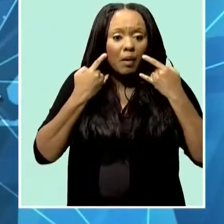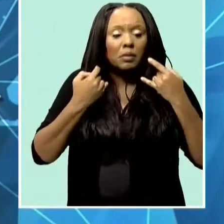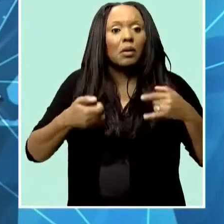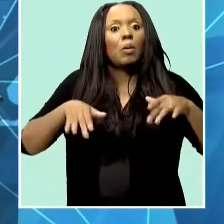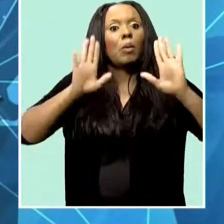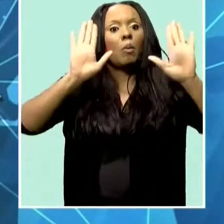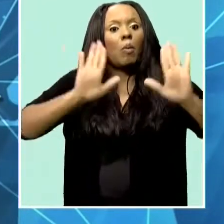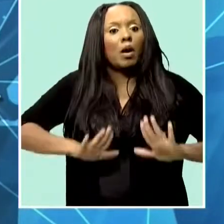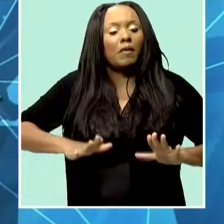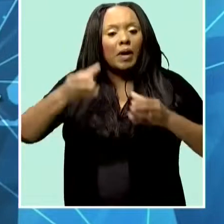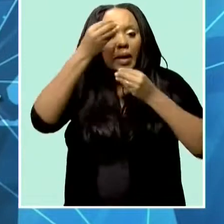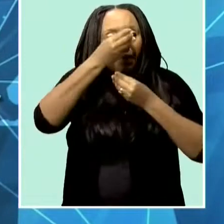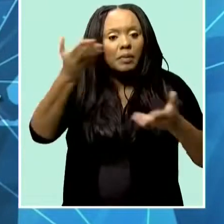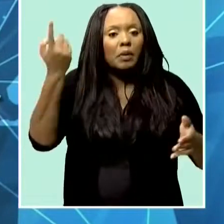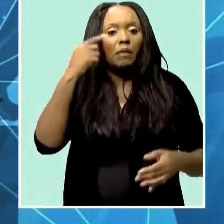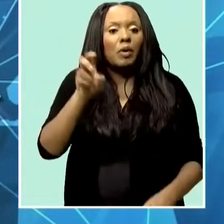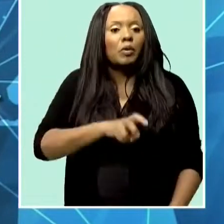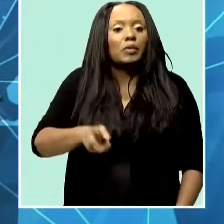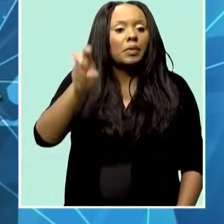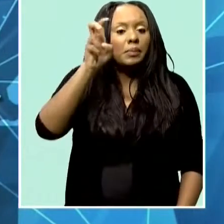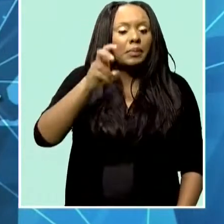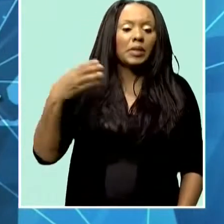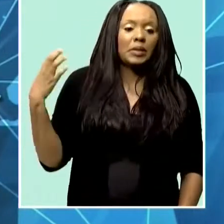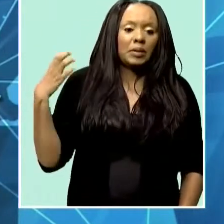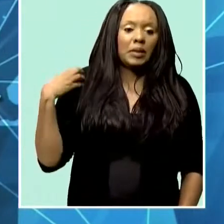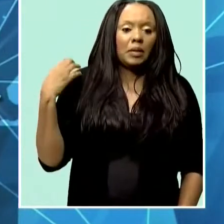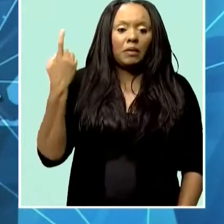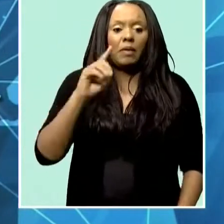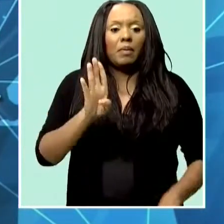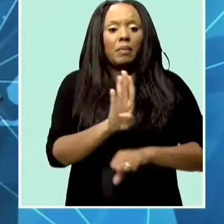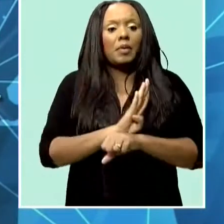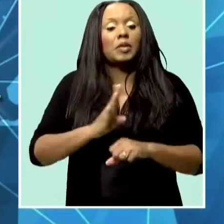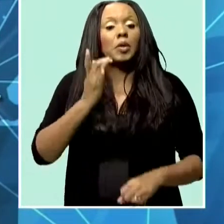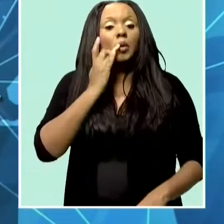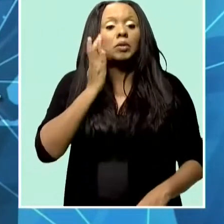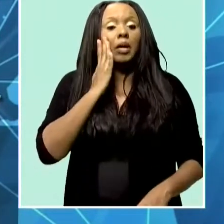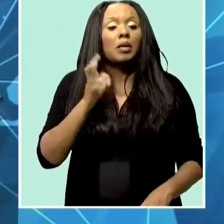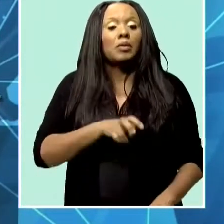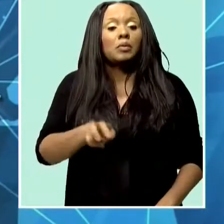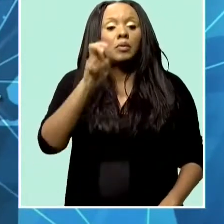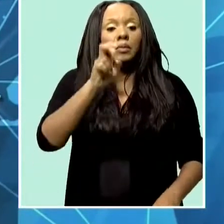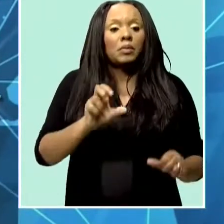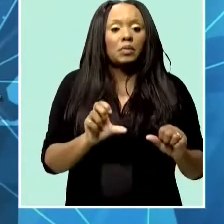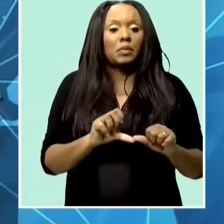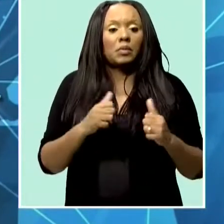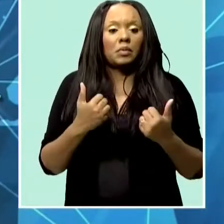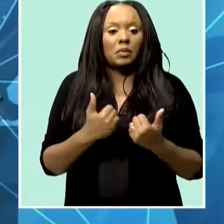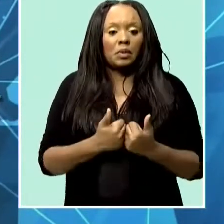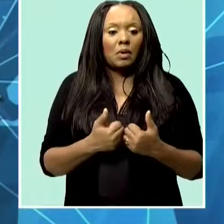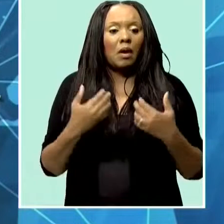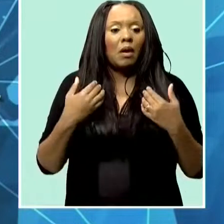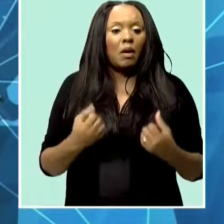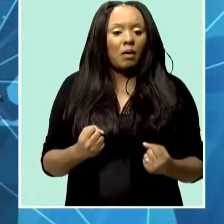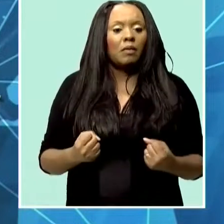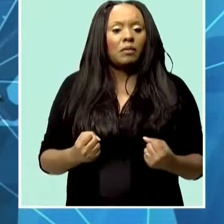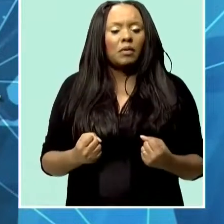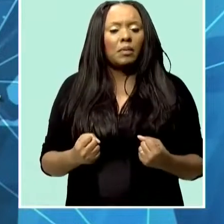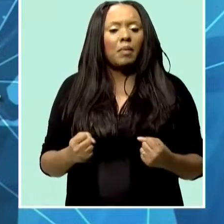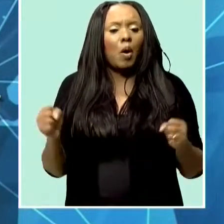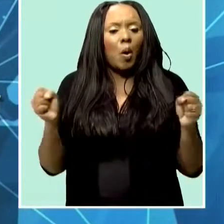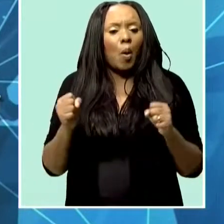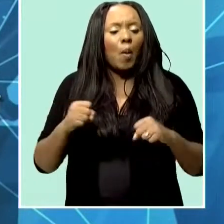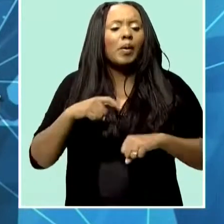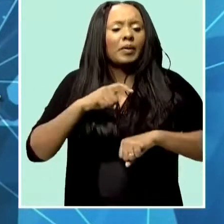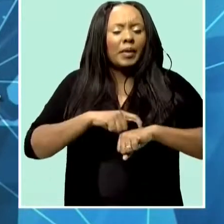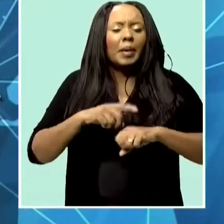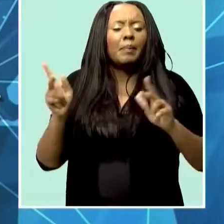especially the hotel sector. The chairman of the Barbados Hotel and Tourism Association, Renee Coppin, is confident it puts the industry in